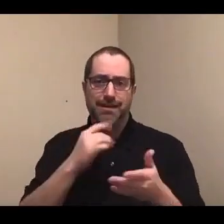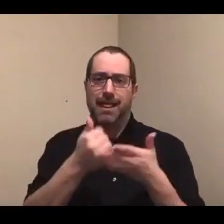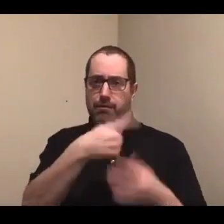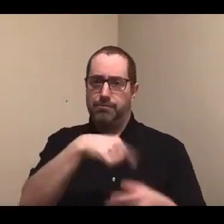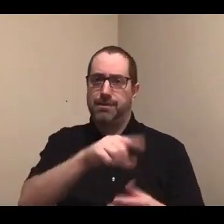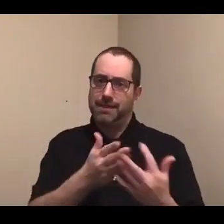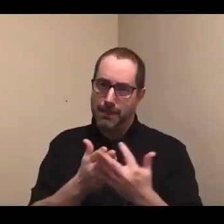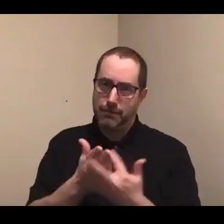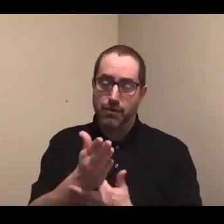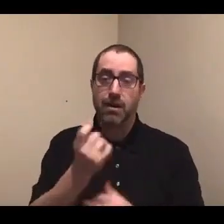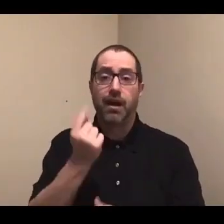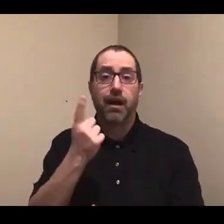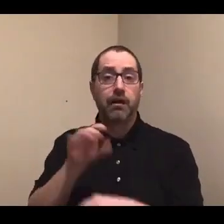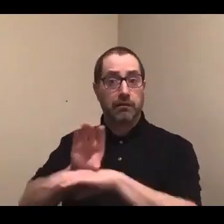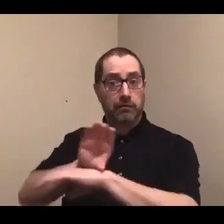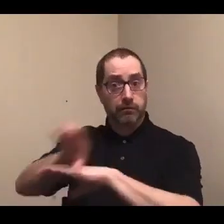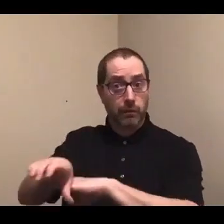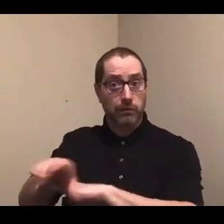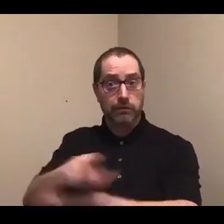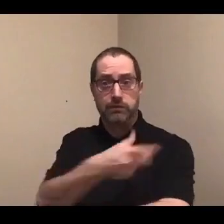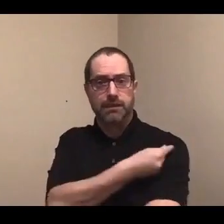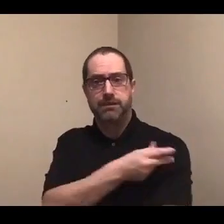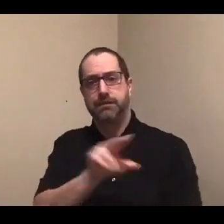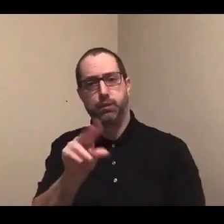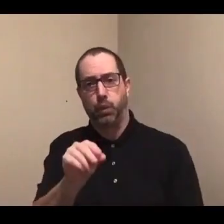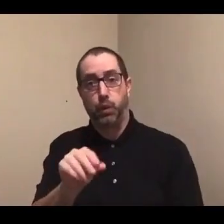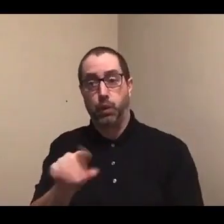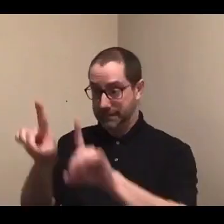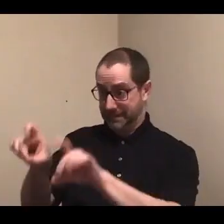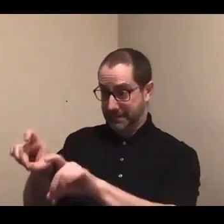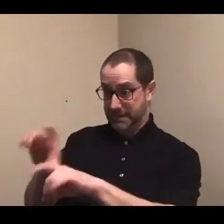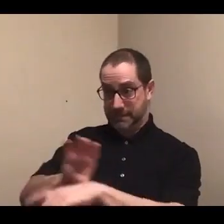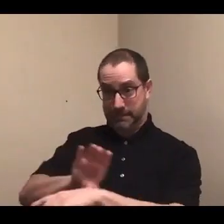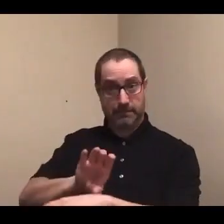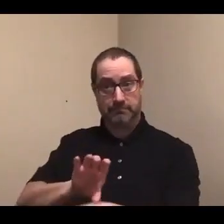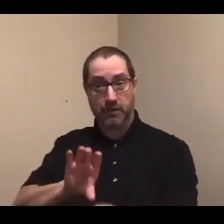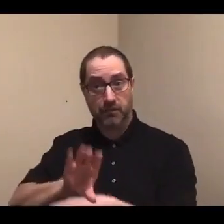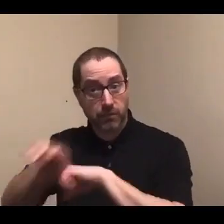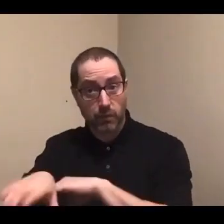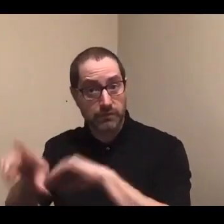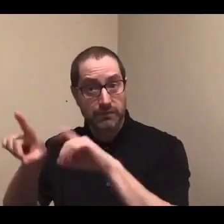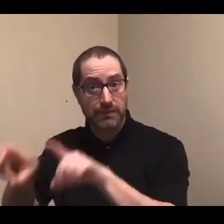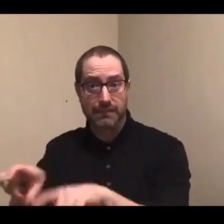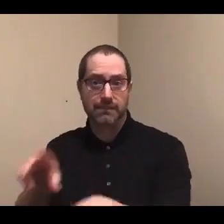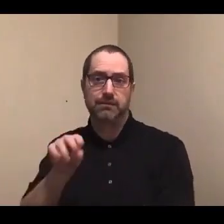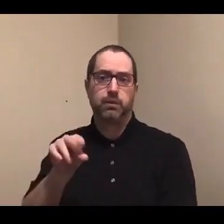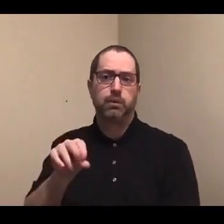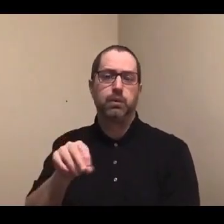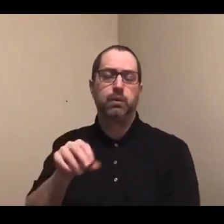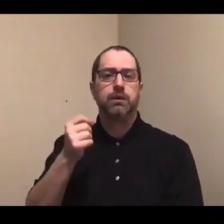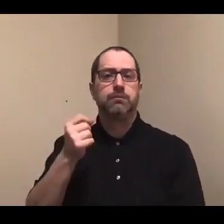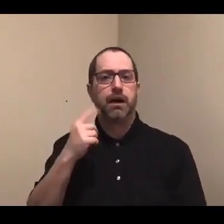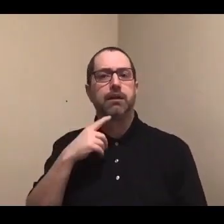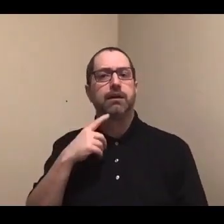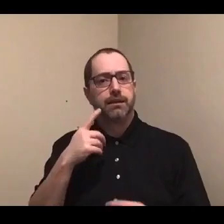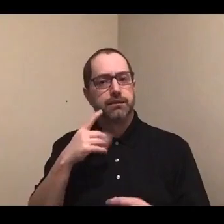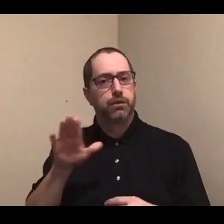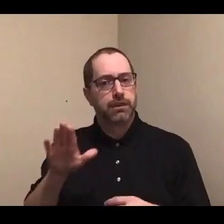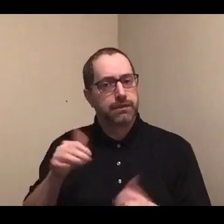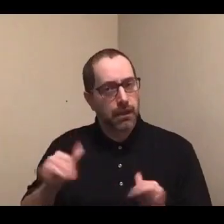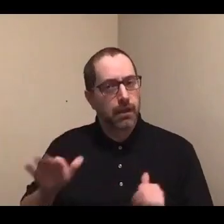not mandatory, just like testing is not mandatory, and people are making choices right now, and we hope as more information